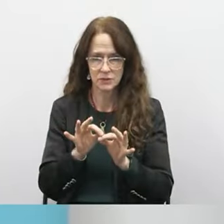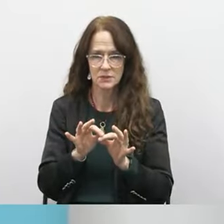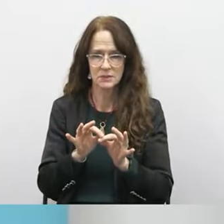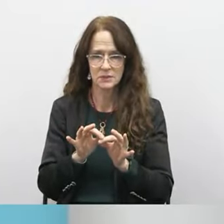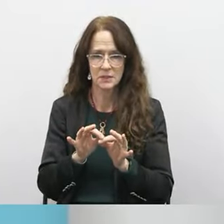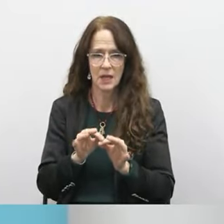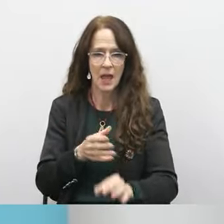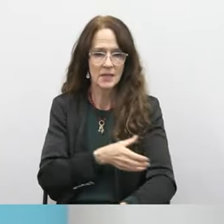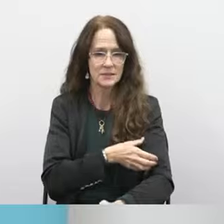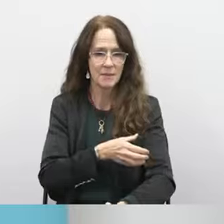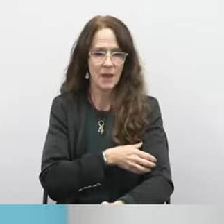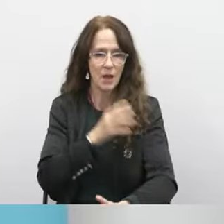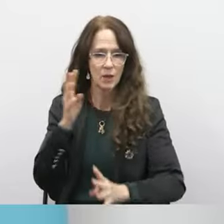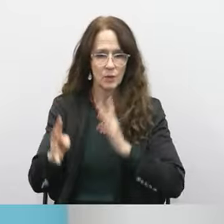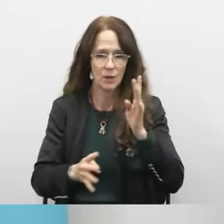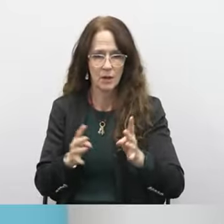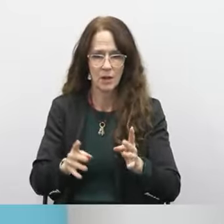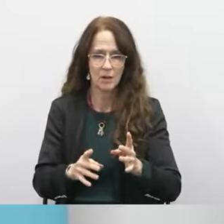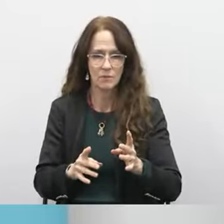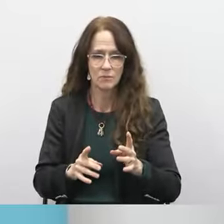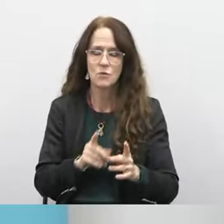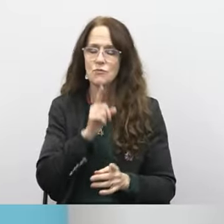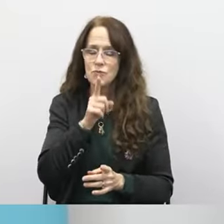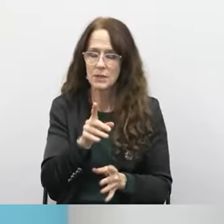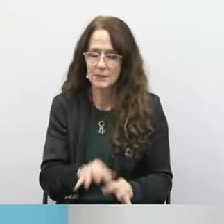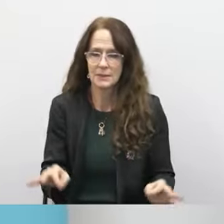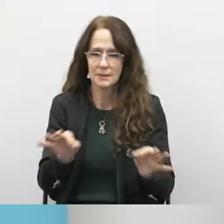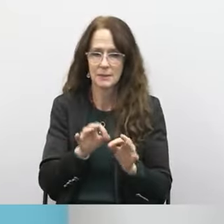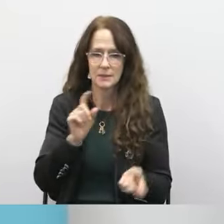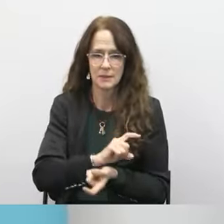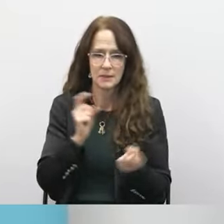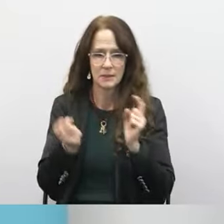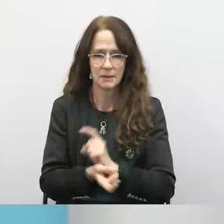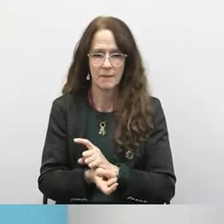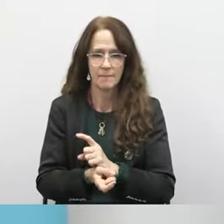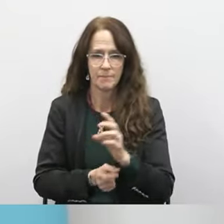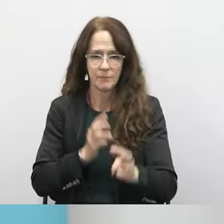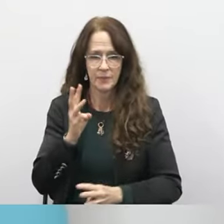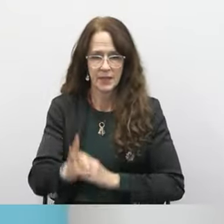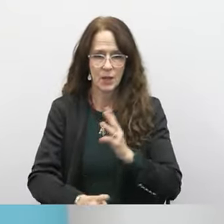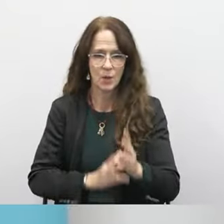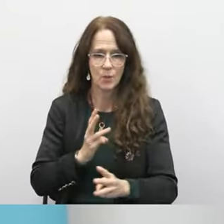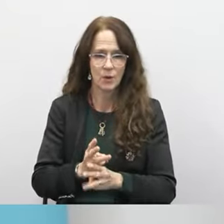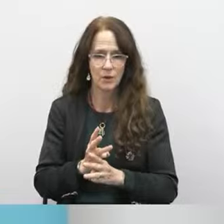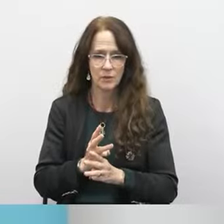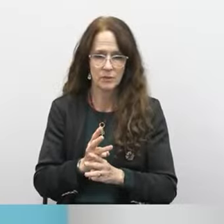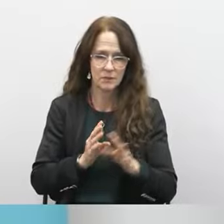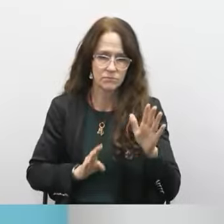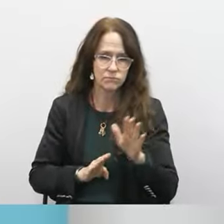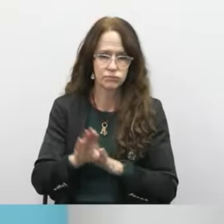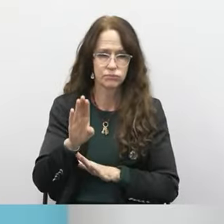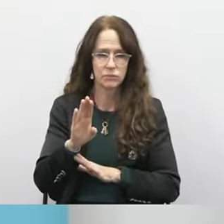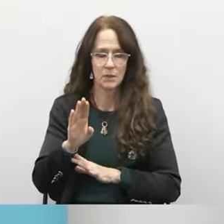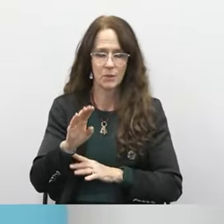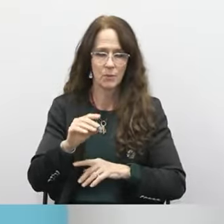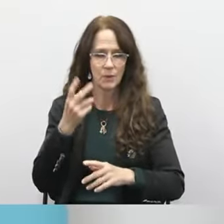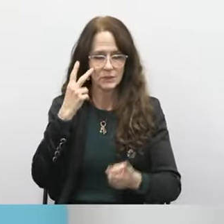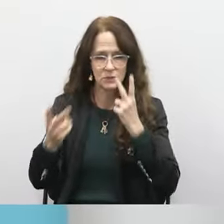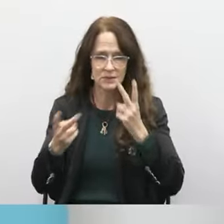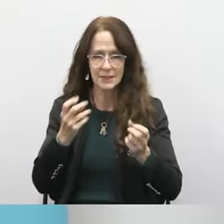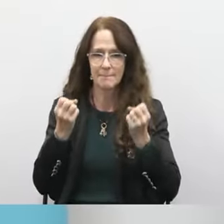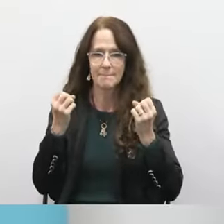the power to create meaningful change. The world thrives when it is shaped by a variety of voices